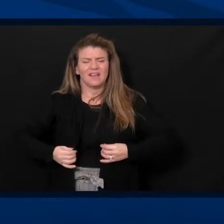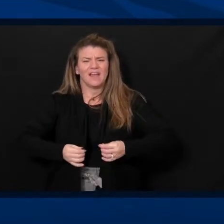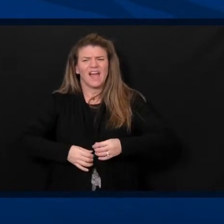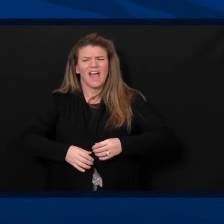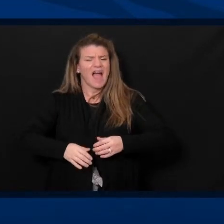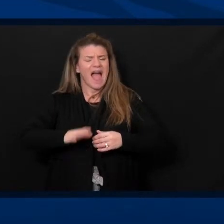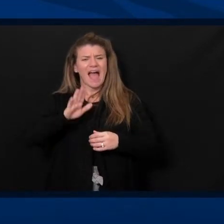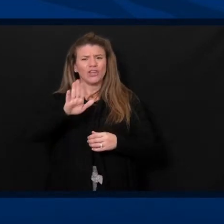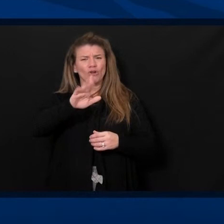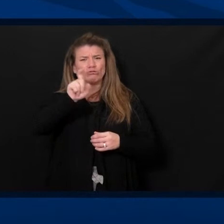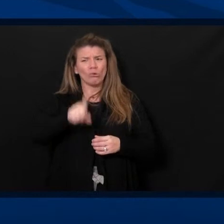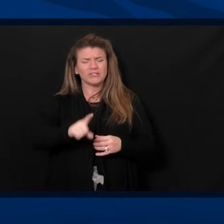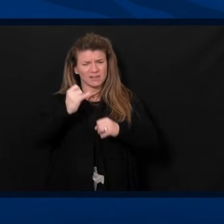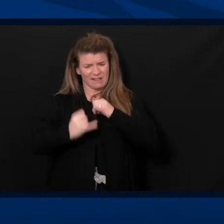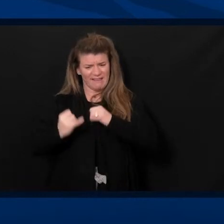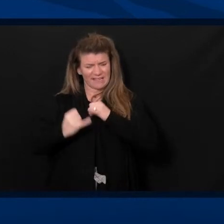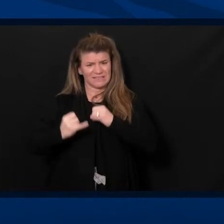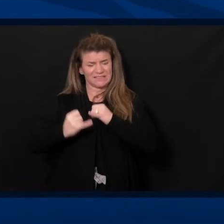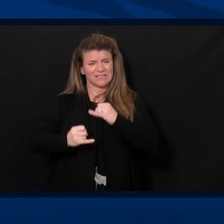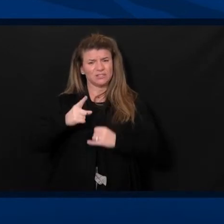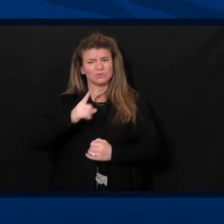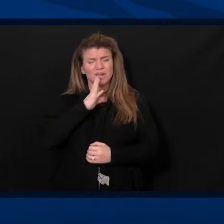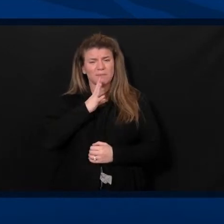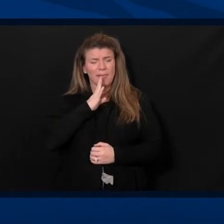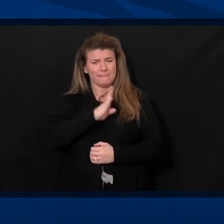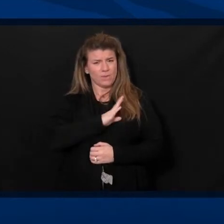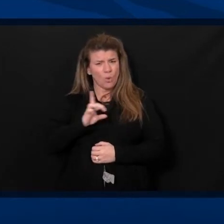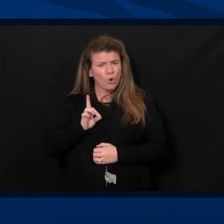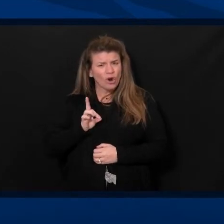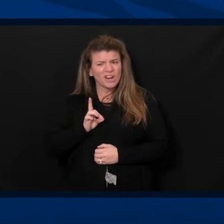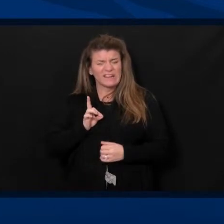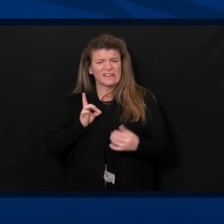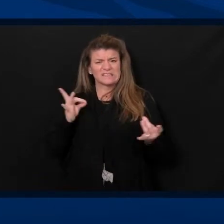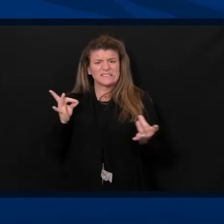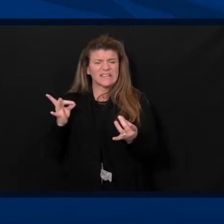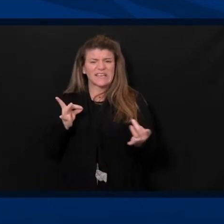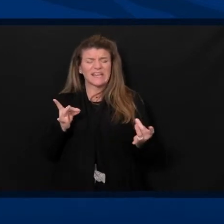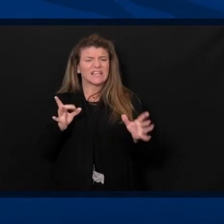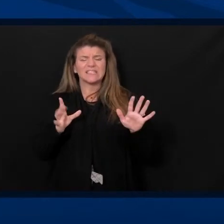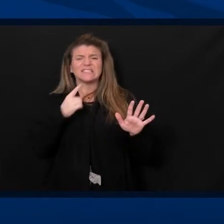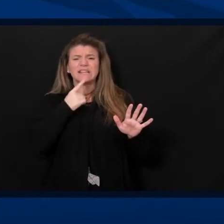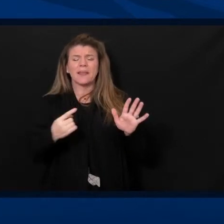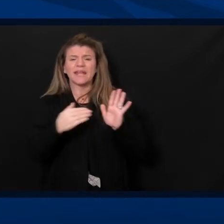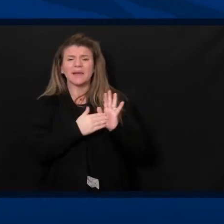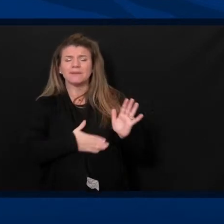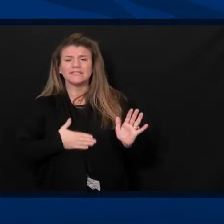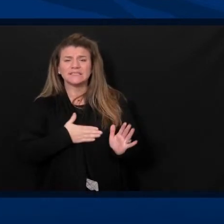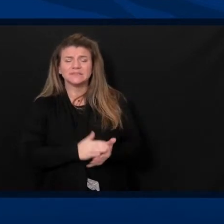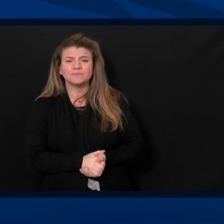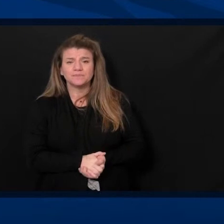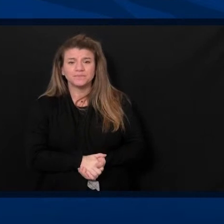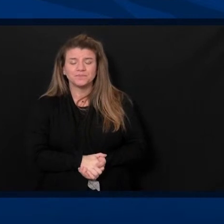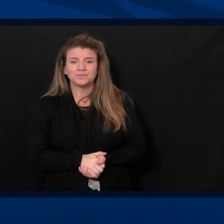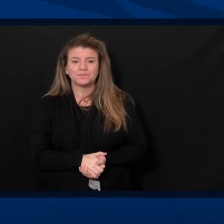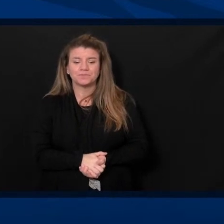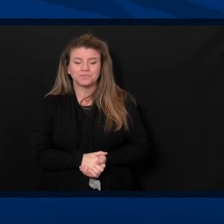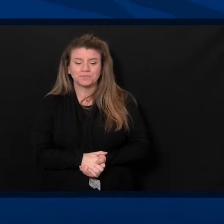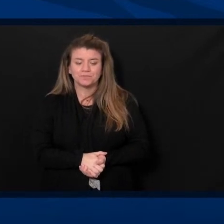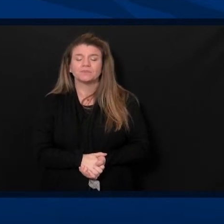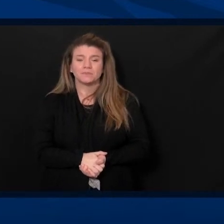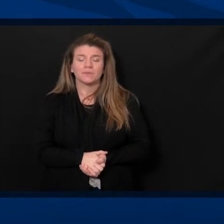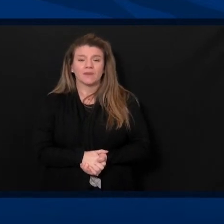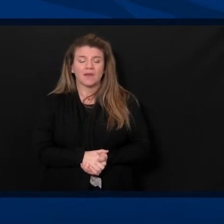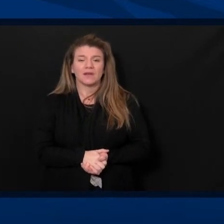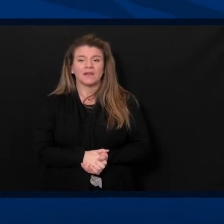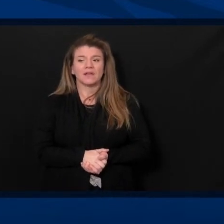last part of the question when you were talking about as the board and the sticky situation? Say that one more time, please. In